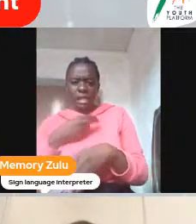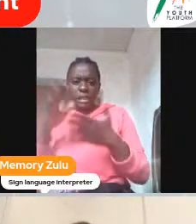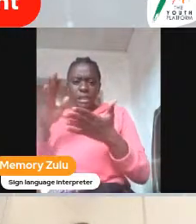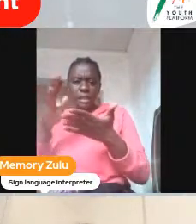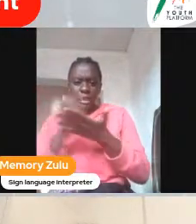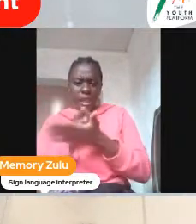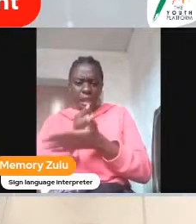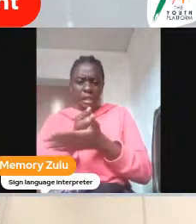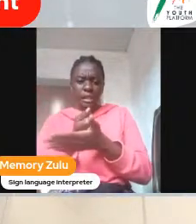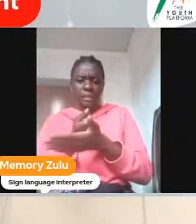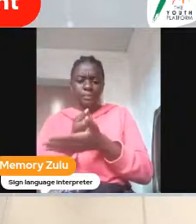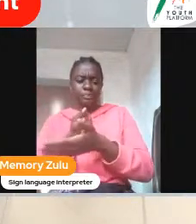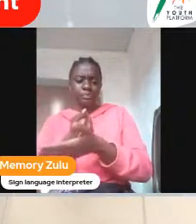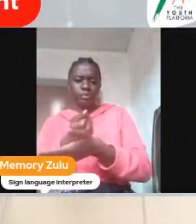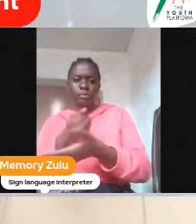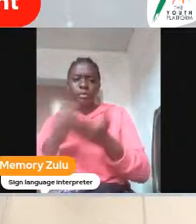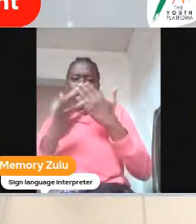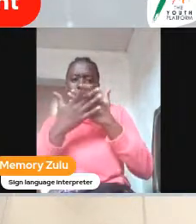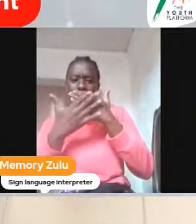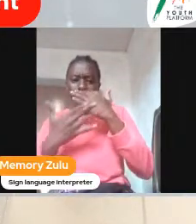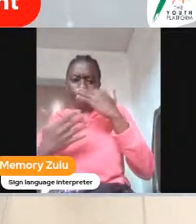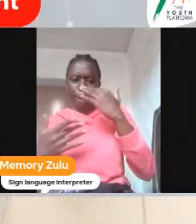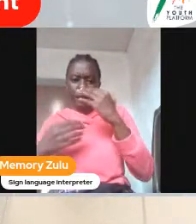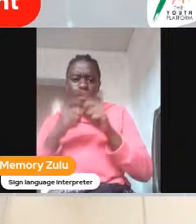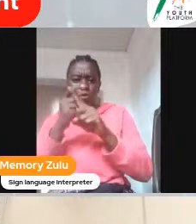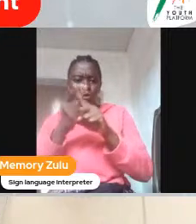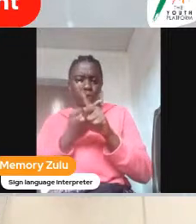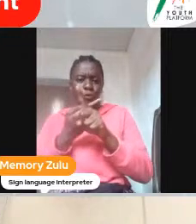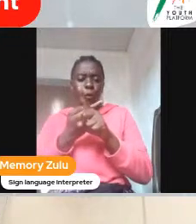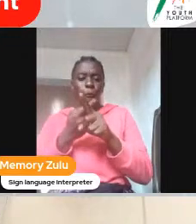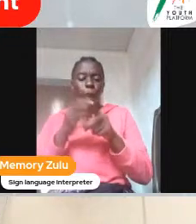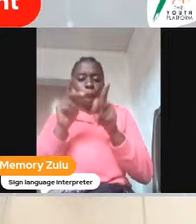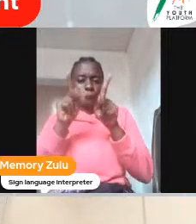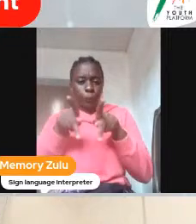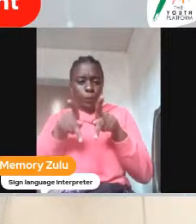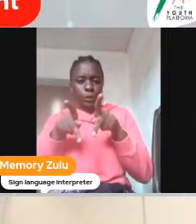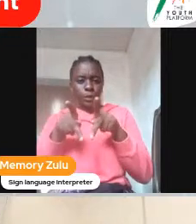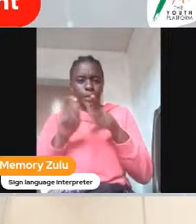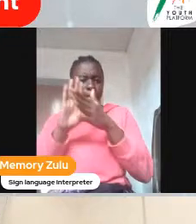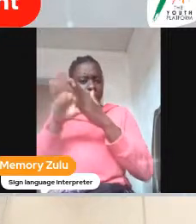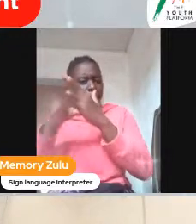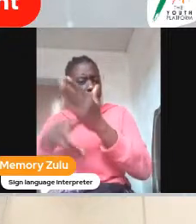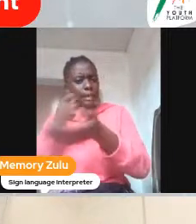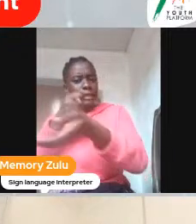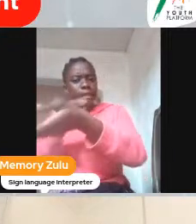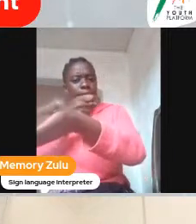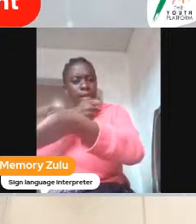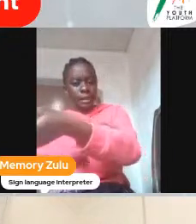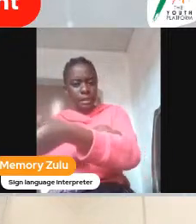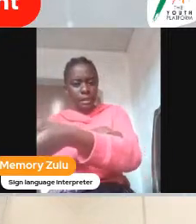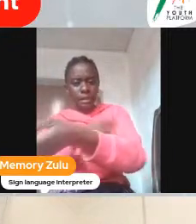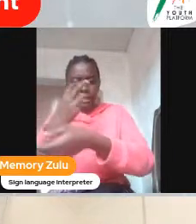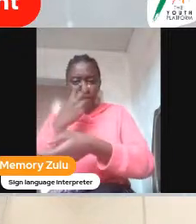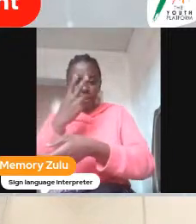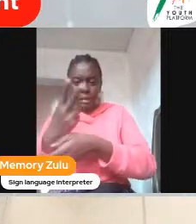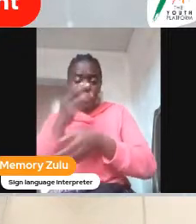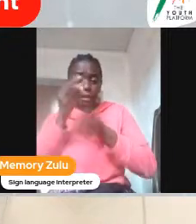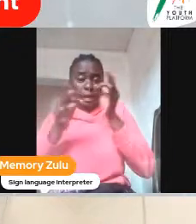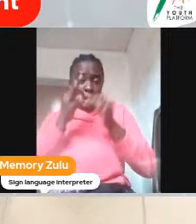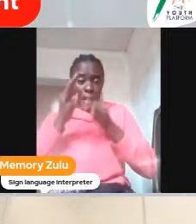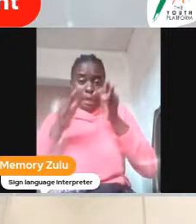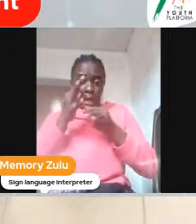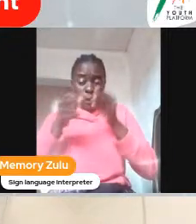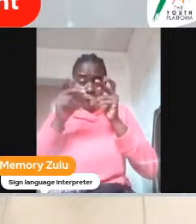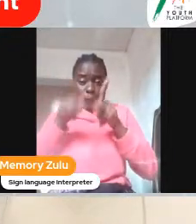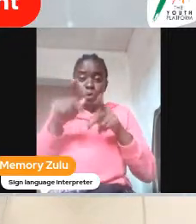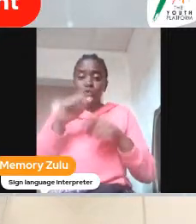know that this person has got an STI. Of course, with that thing that we saw, maybe the external part, the chunk or the rash, but we still collect blood to have